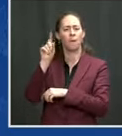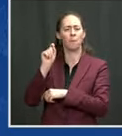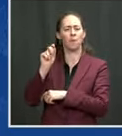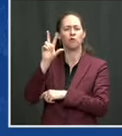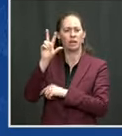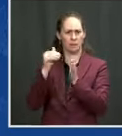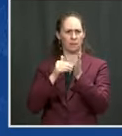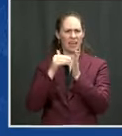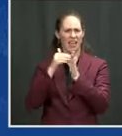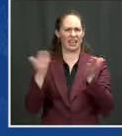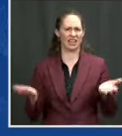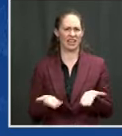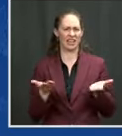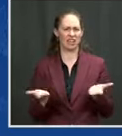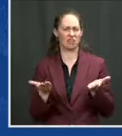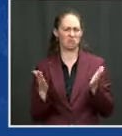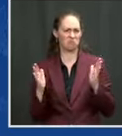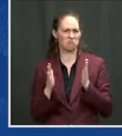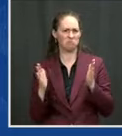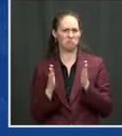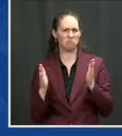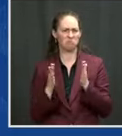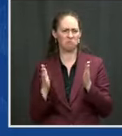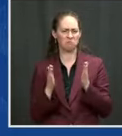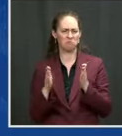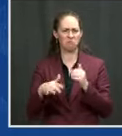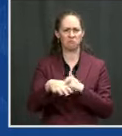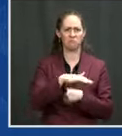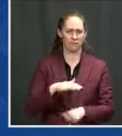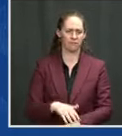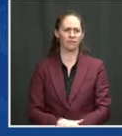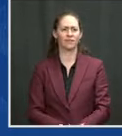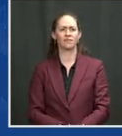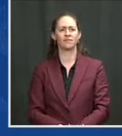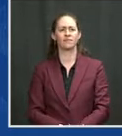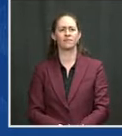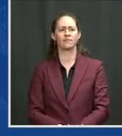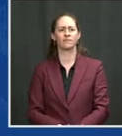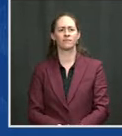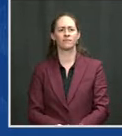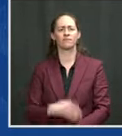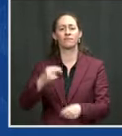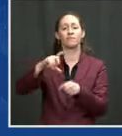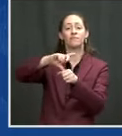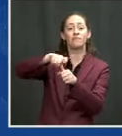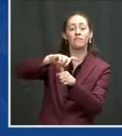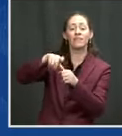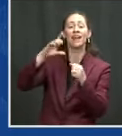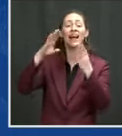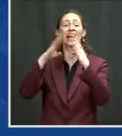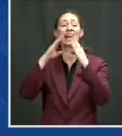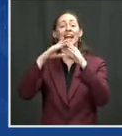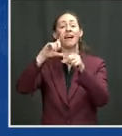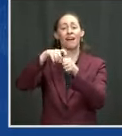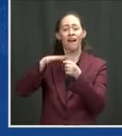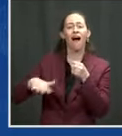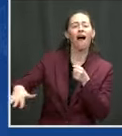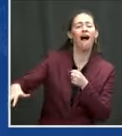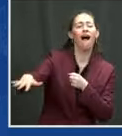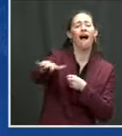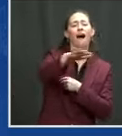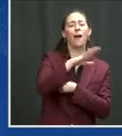barrens, potato fields, and forests, towns on islands, people living at the very end of a road. In fact, when we